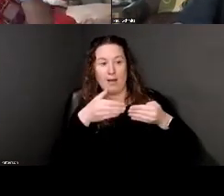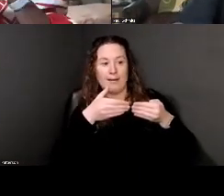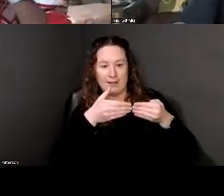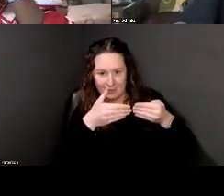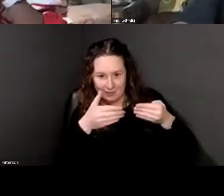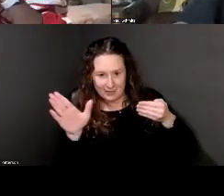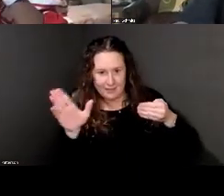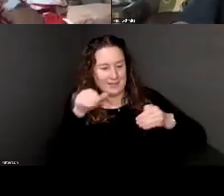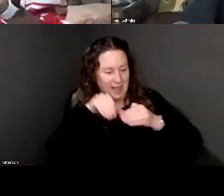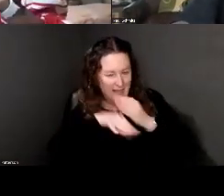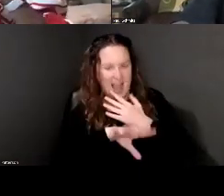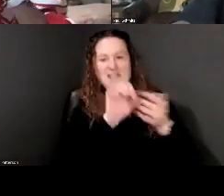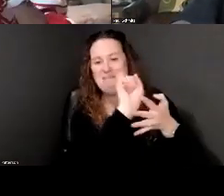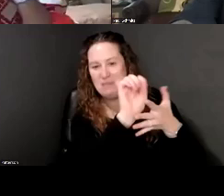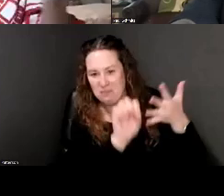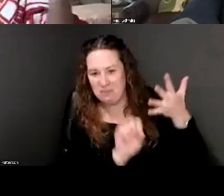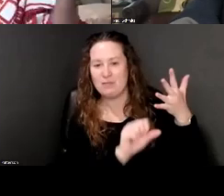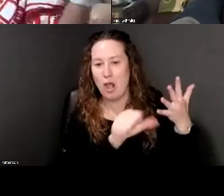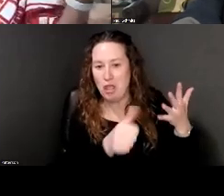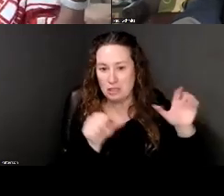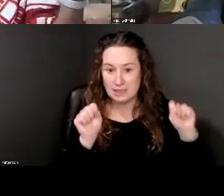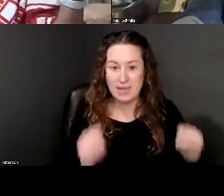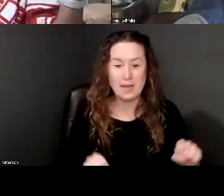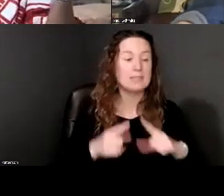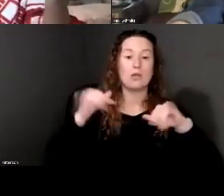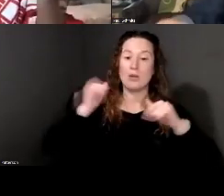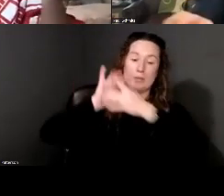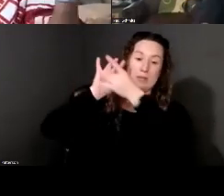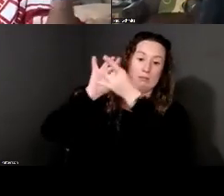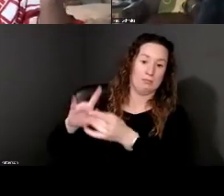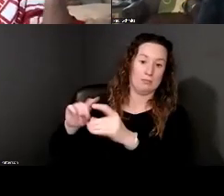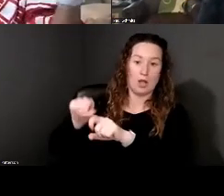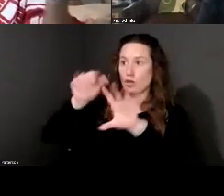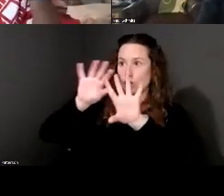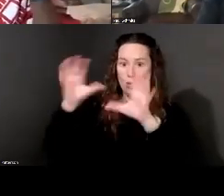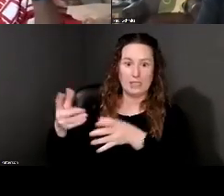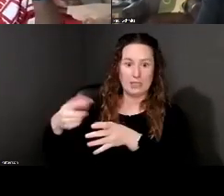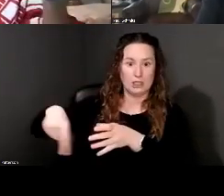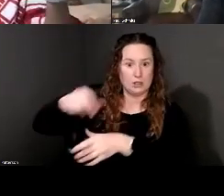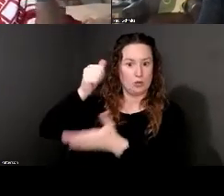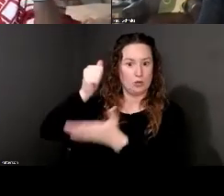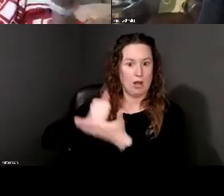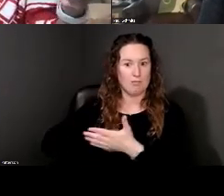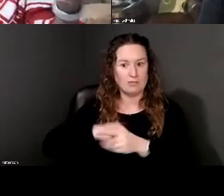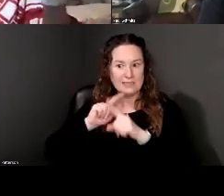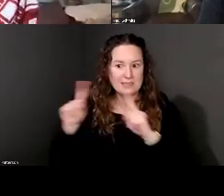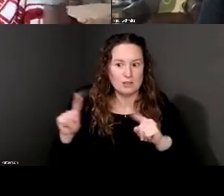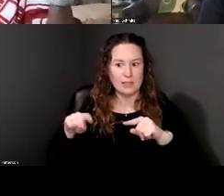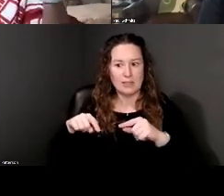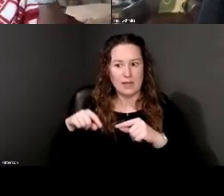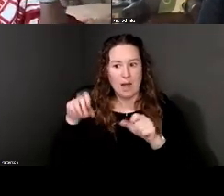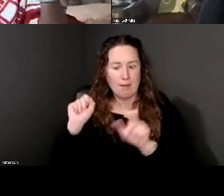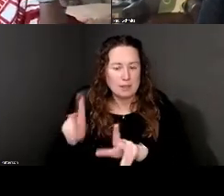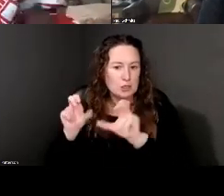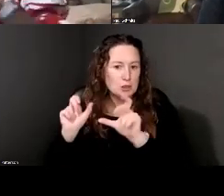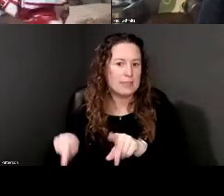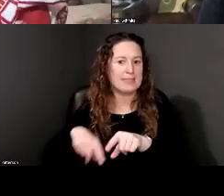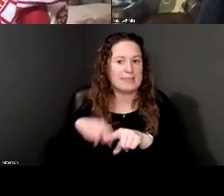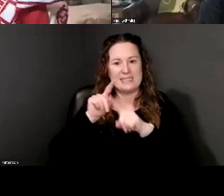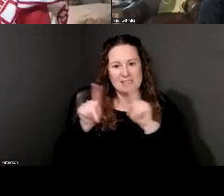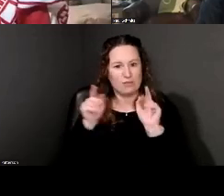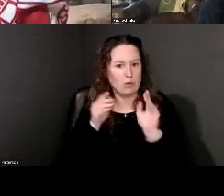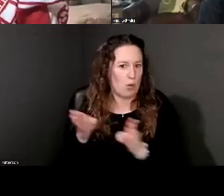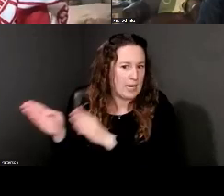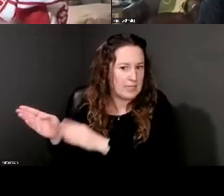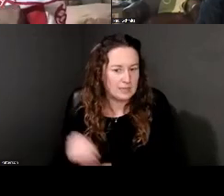we have to be tethered to broader coalitions that help us move different levers at different times in different ways.